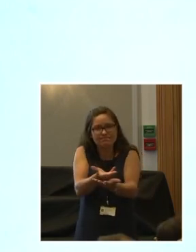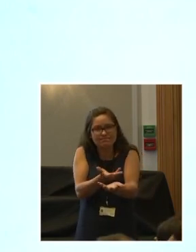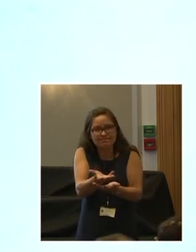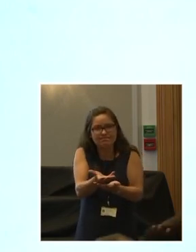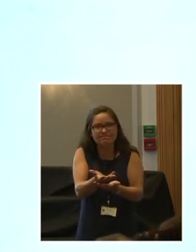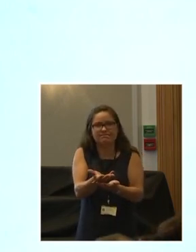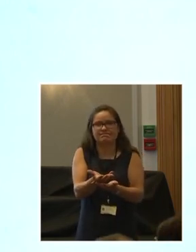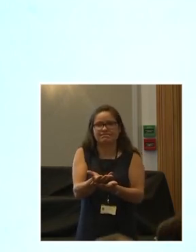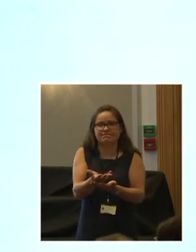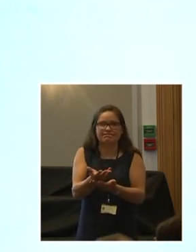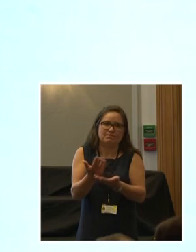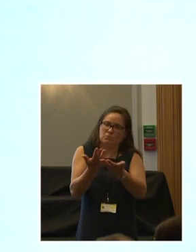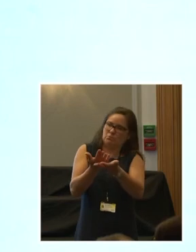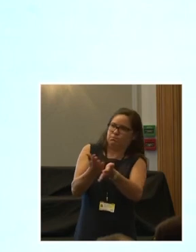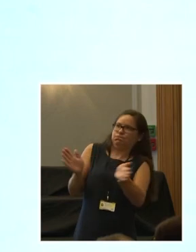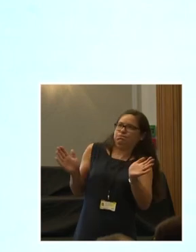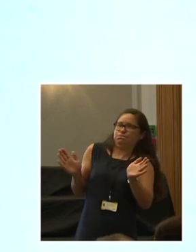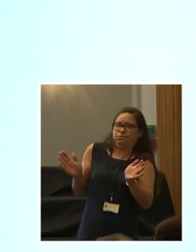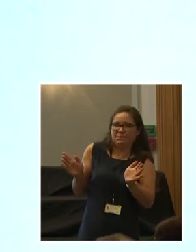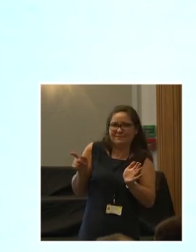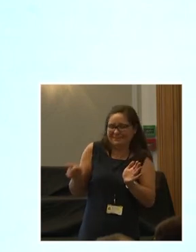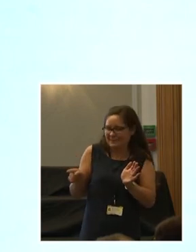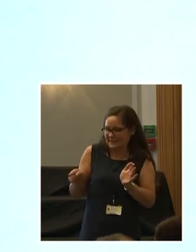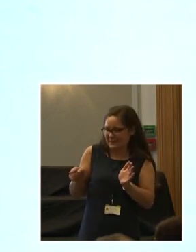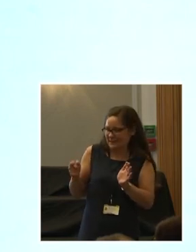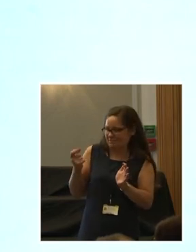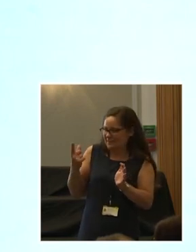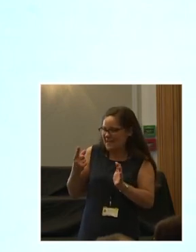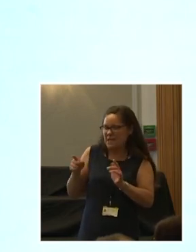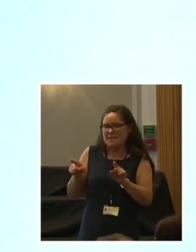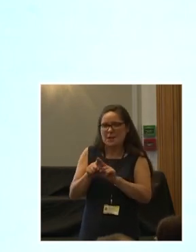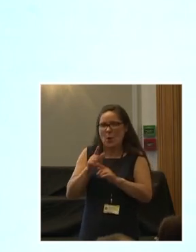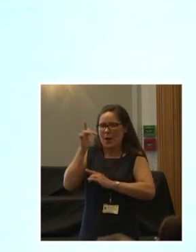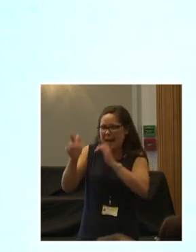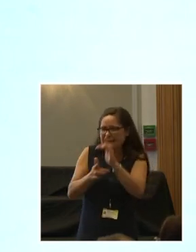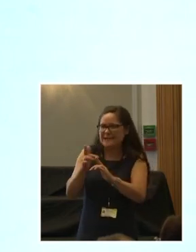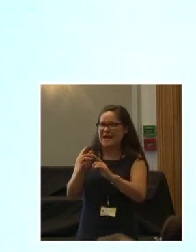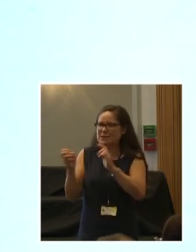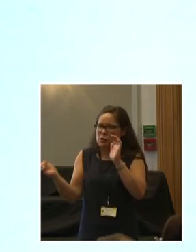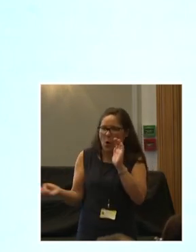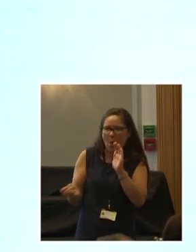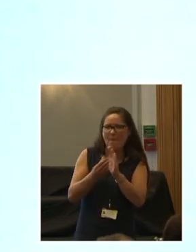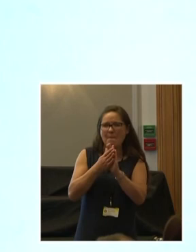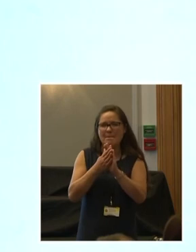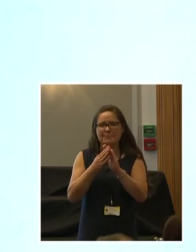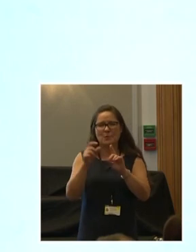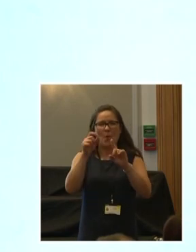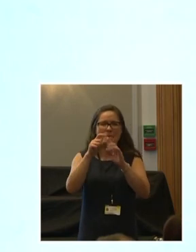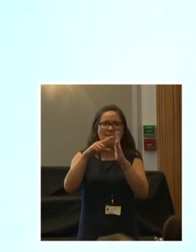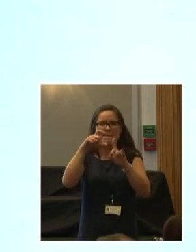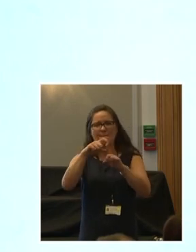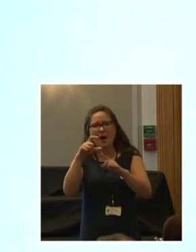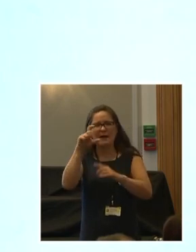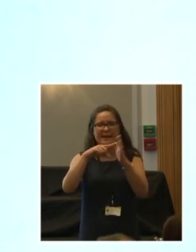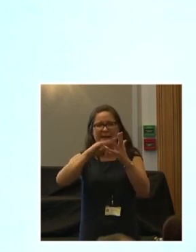wider, you know, and be part of the movies, the video games, the podcast, whatever. Okay. So my question is, how is RNIB hooking